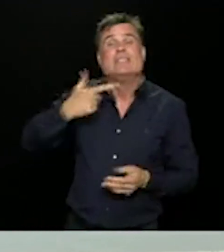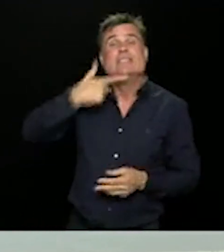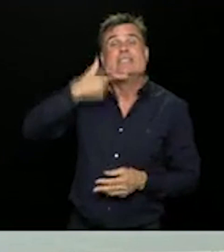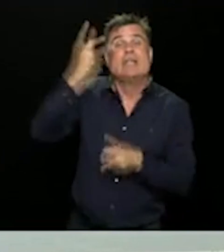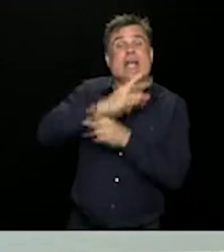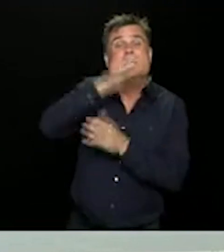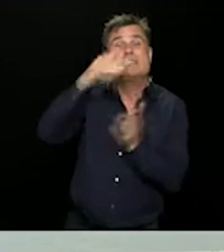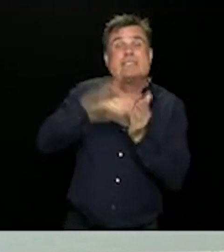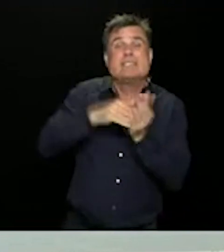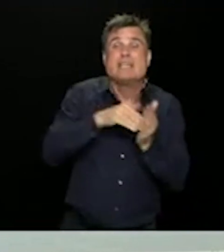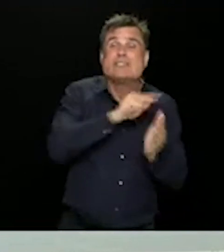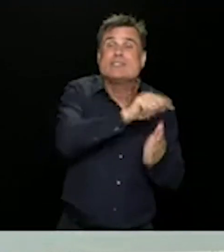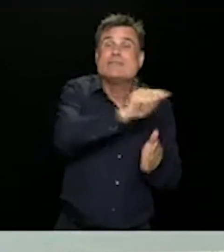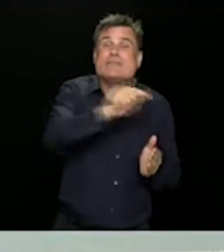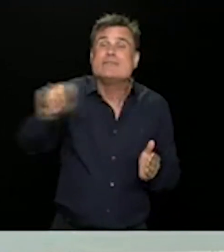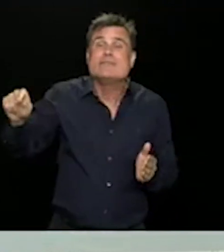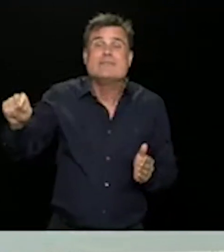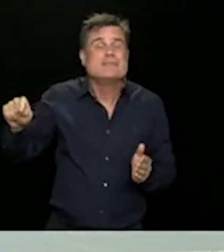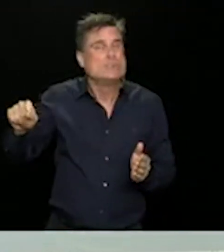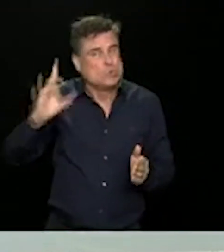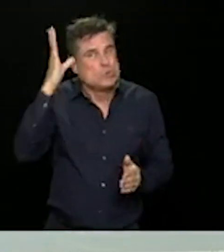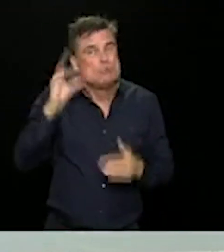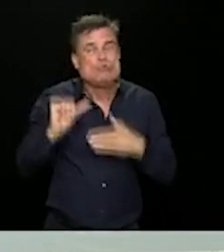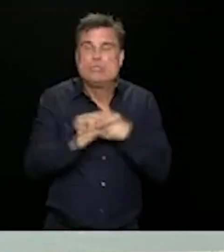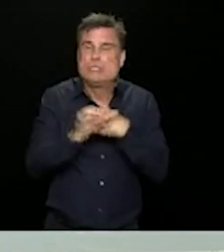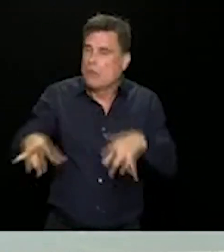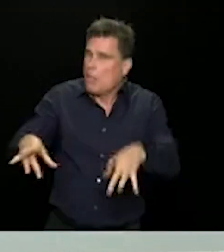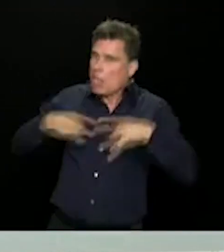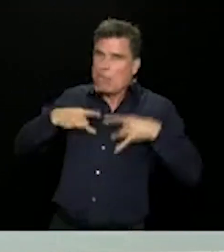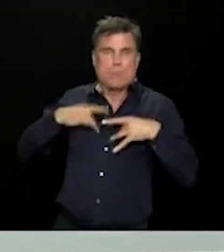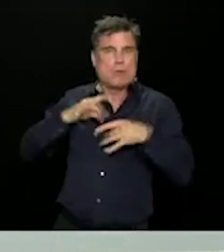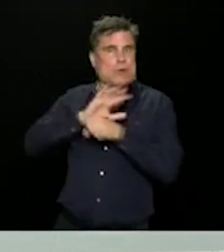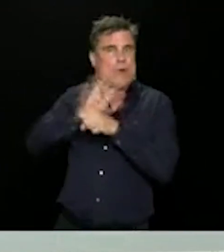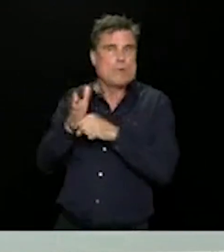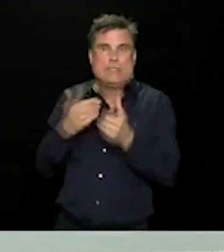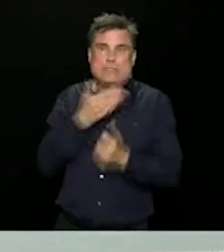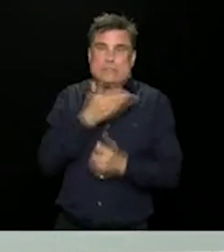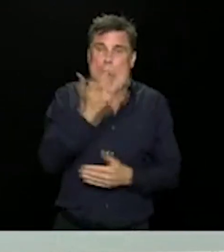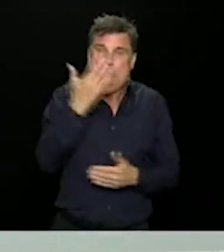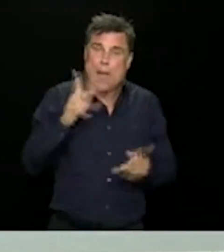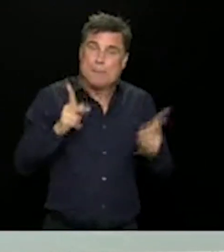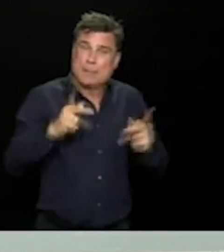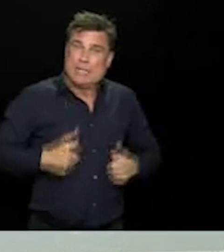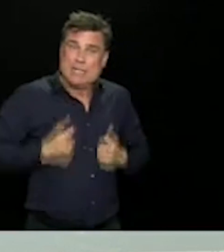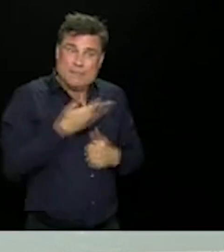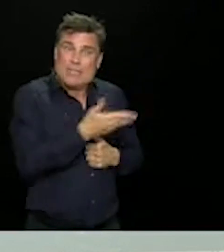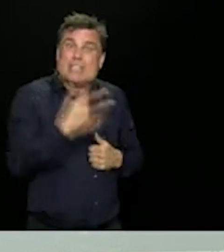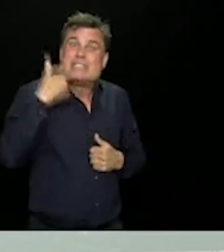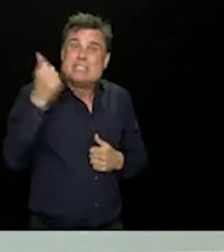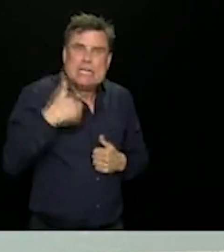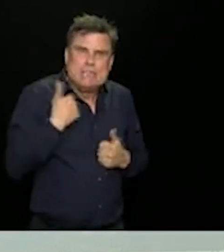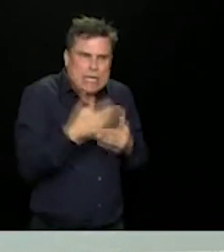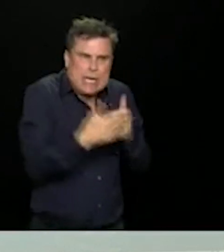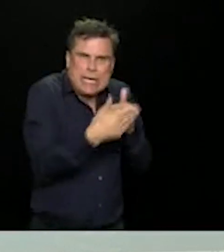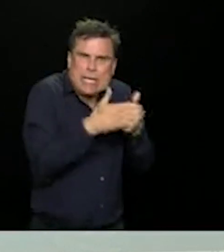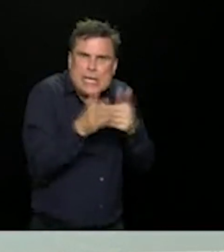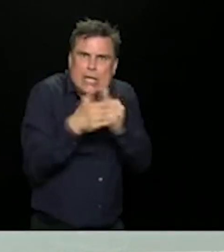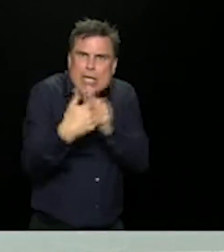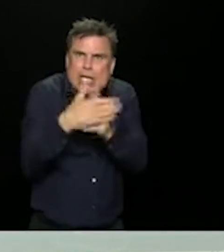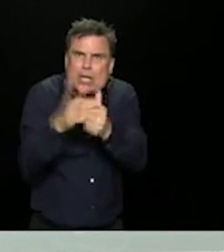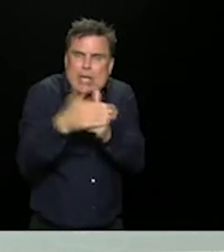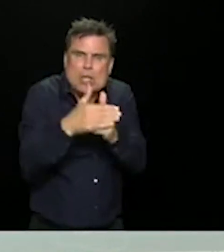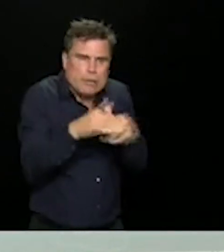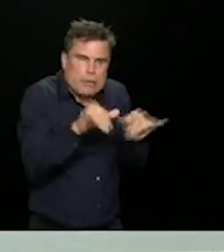numbers of people that we're in those environments with. And that's where the important measures that we're putting in place in our workplaces